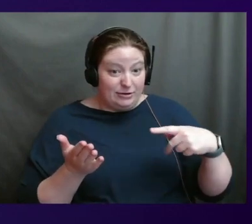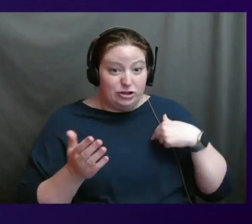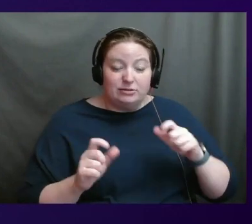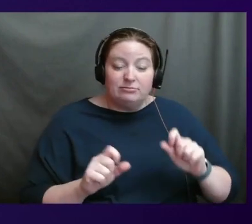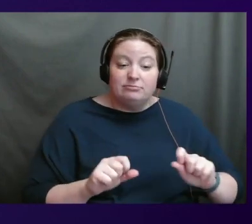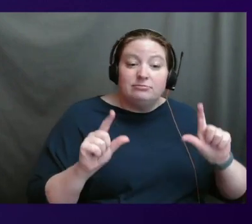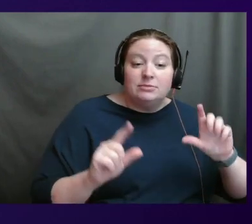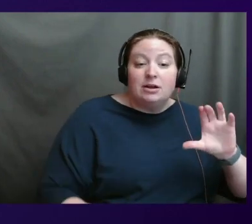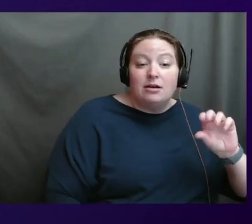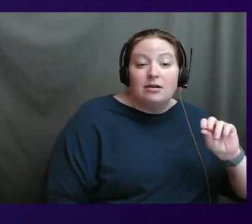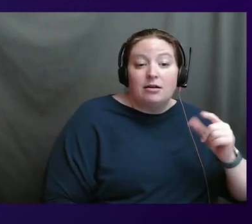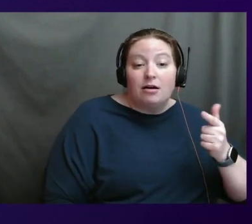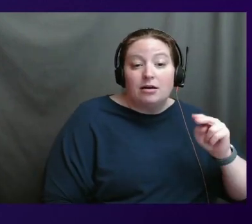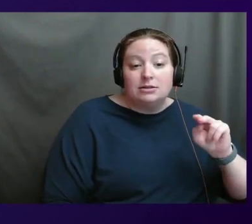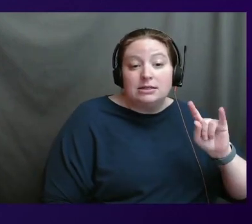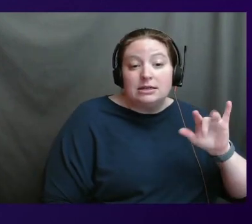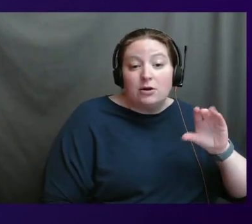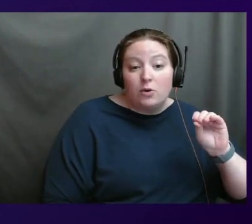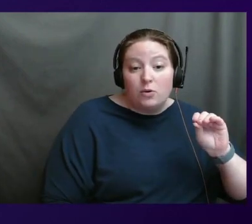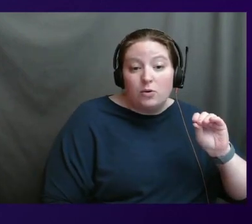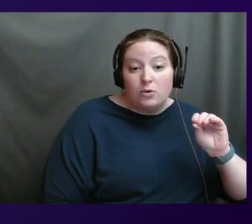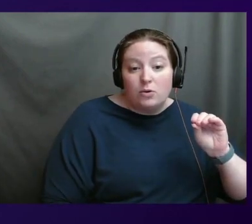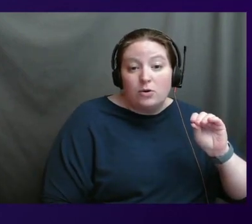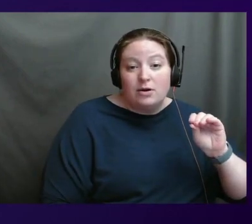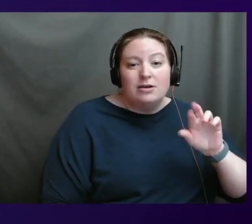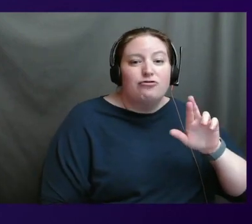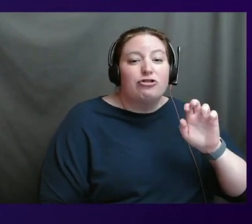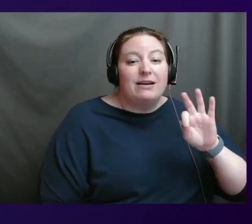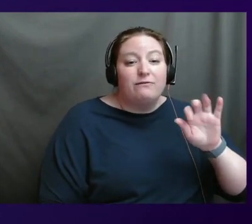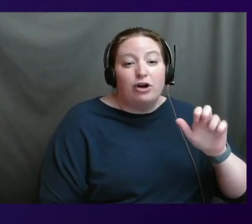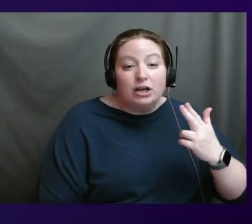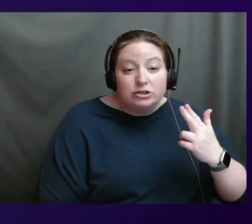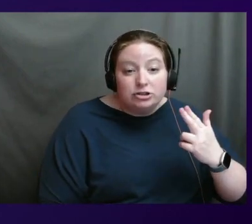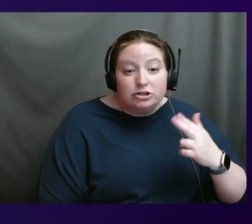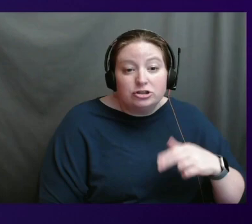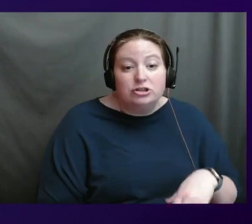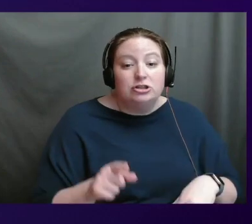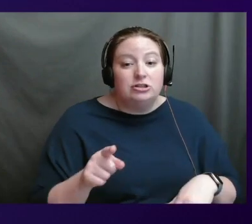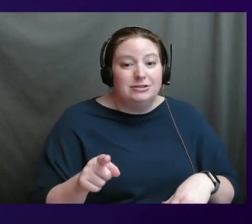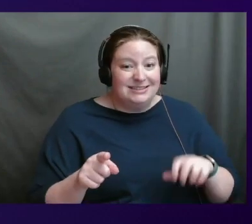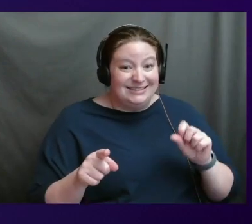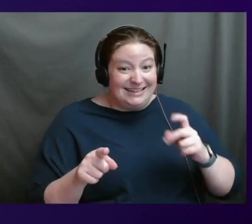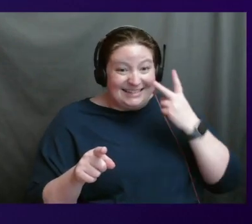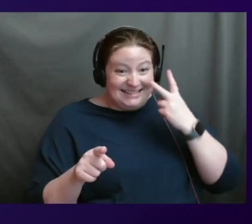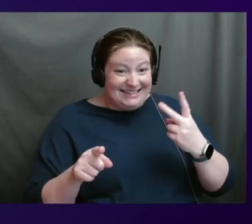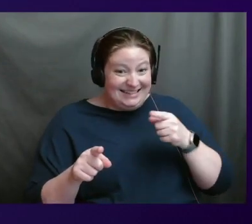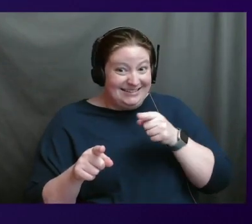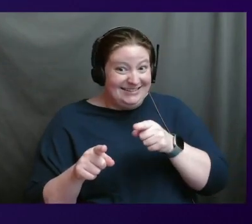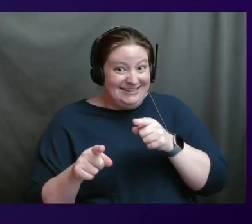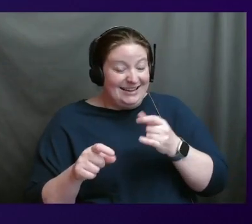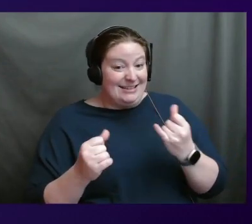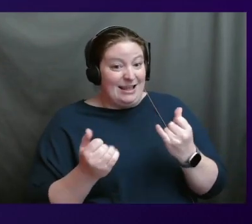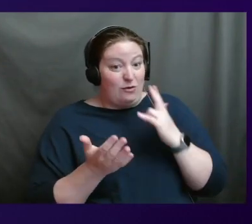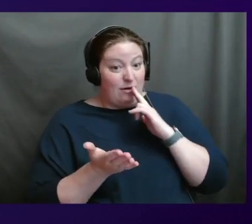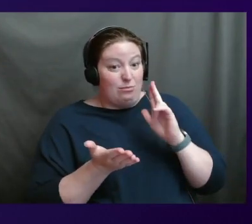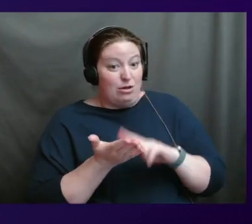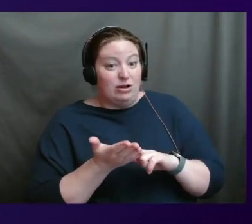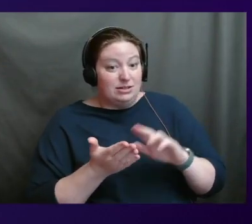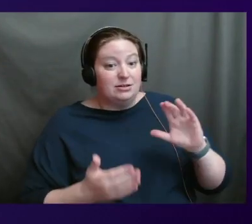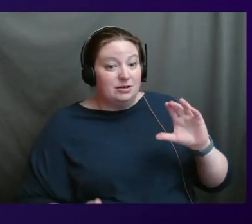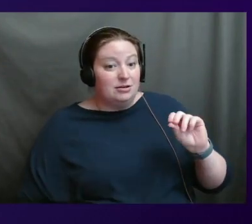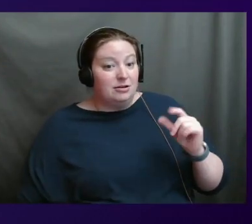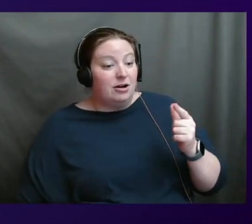Cognito and give this a refresh, you see that I'm actually logged in. Cognito is aware of